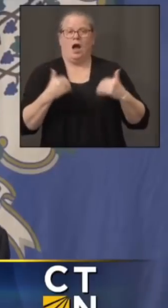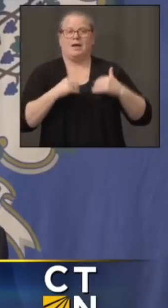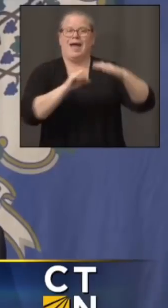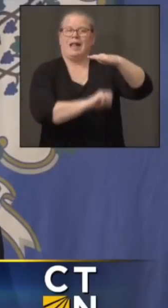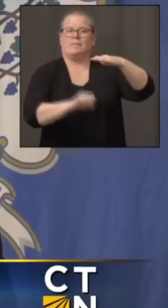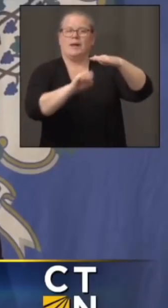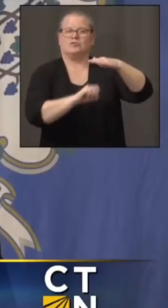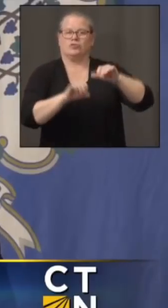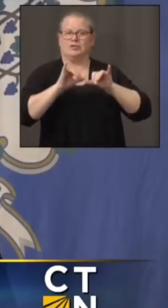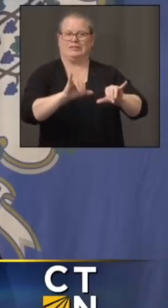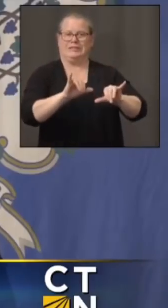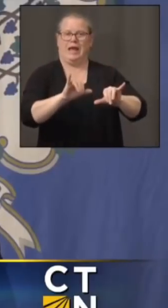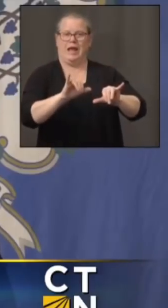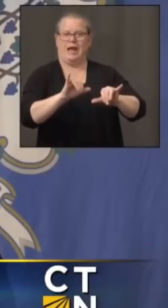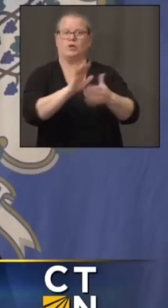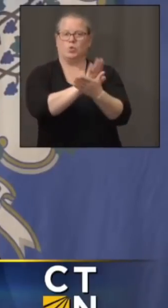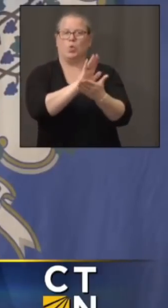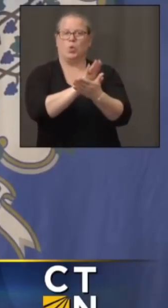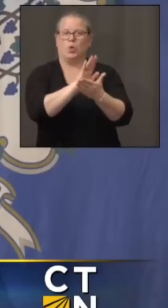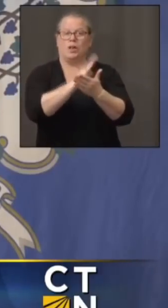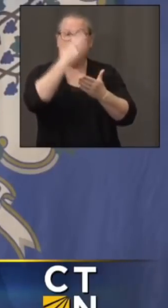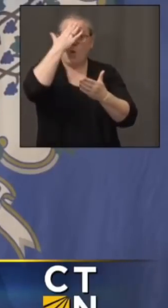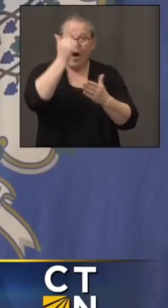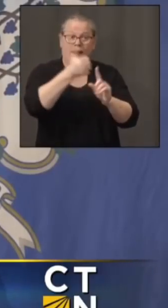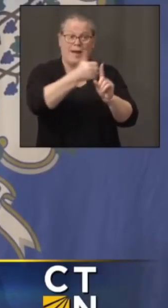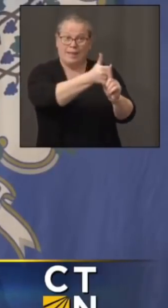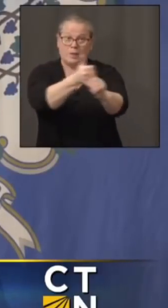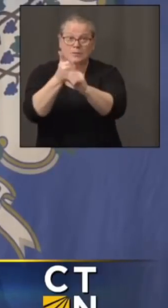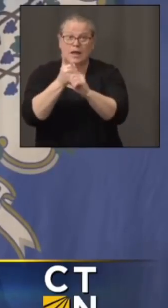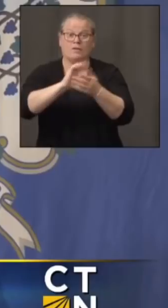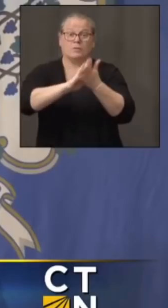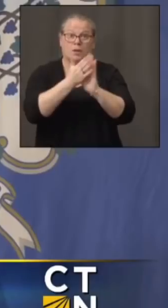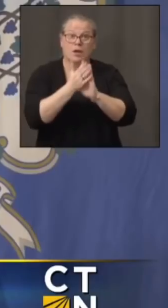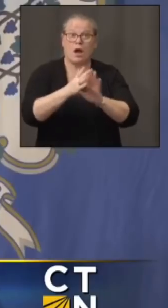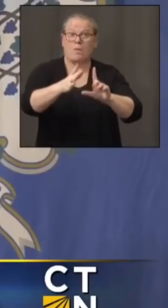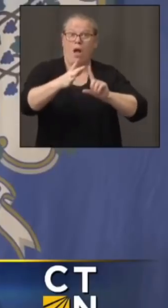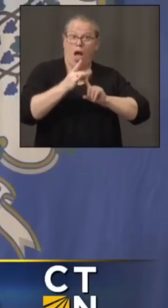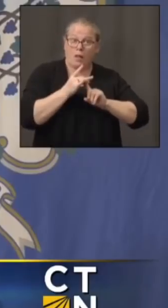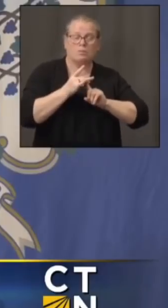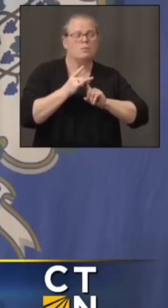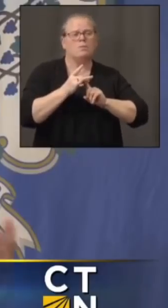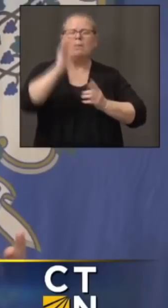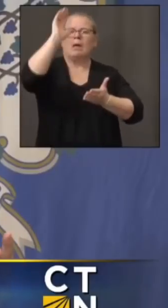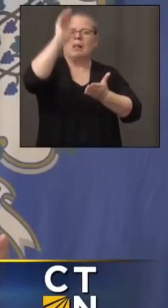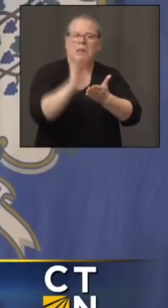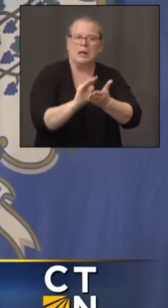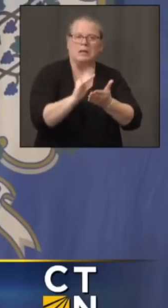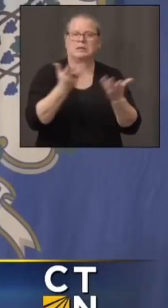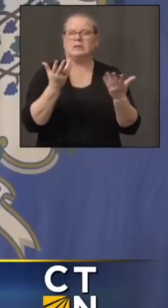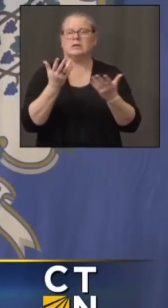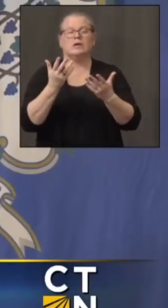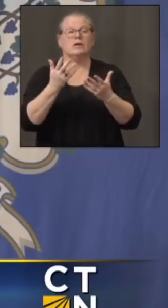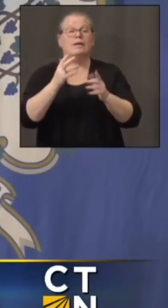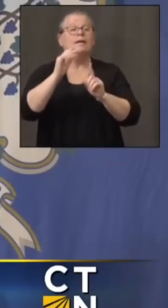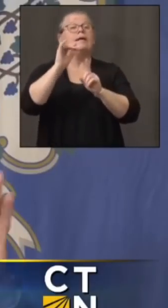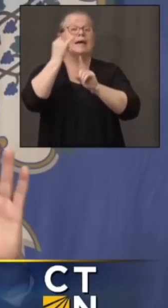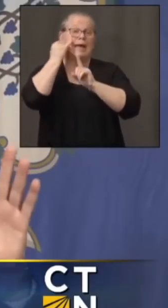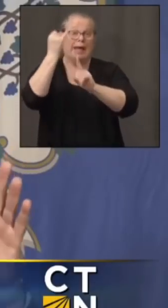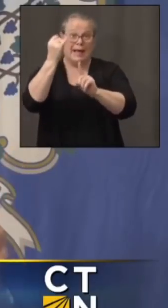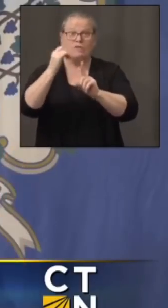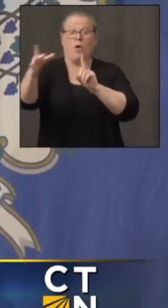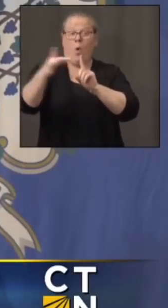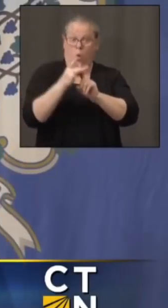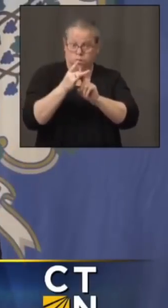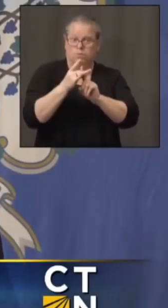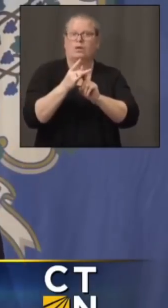least likely to shed the virus, least likely to have complications. And we're working hard maybe to get some younger teachers out of the teacher